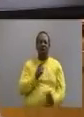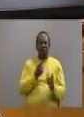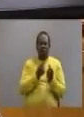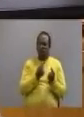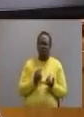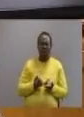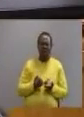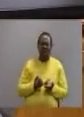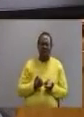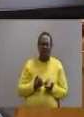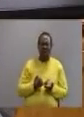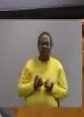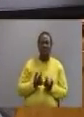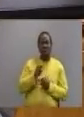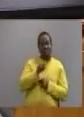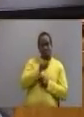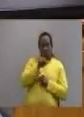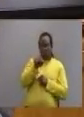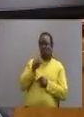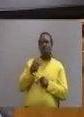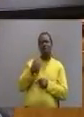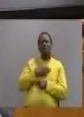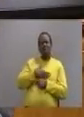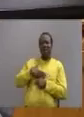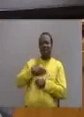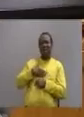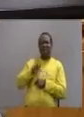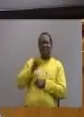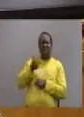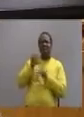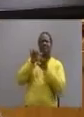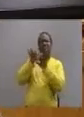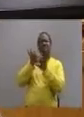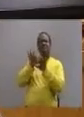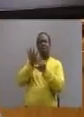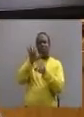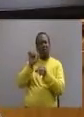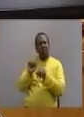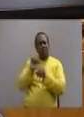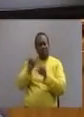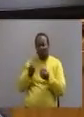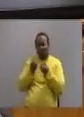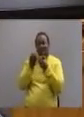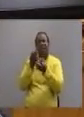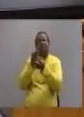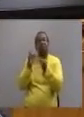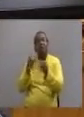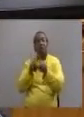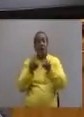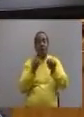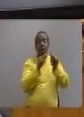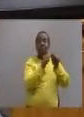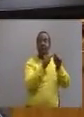you feel that the people of South Africa are less deserving of freedom and democracy than what the Americans